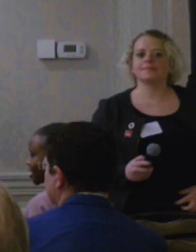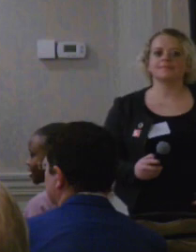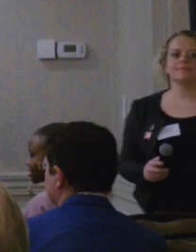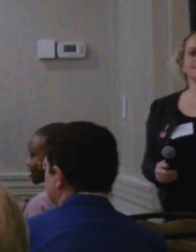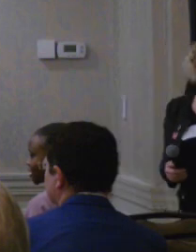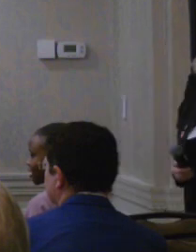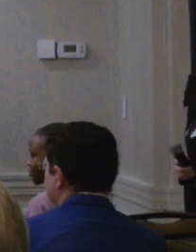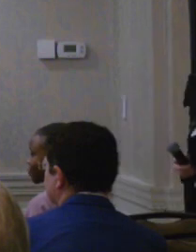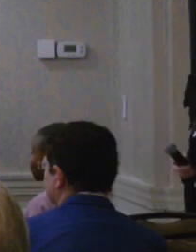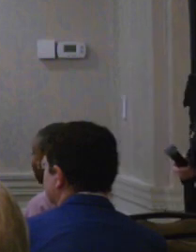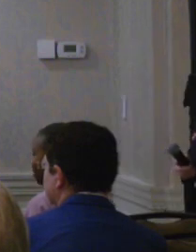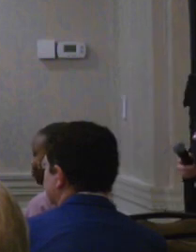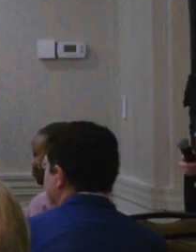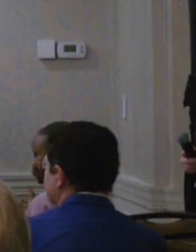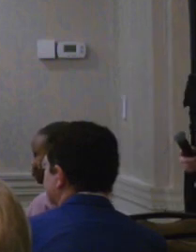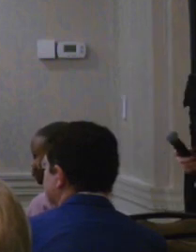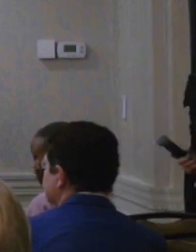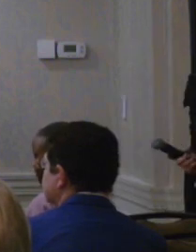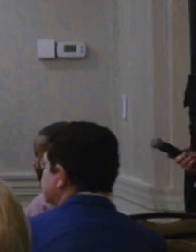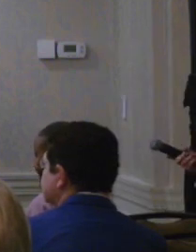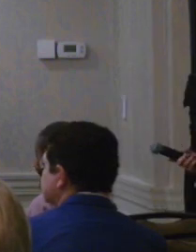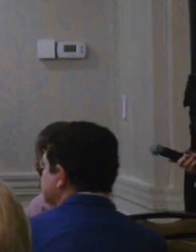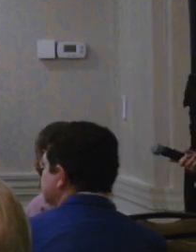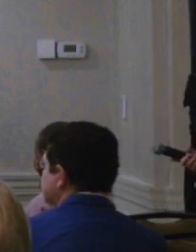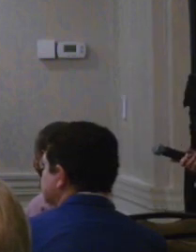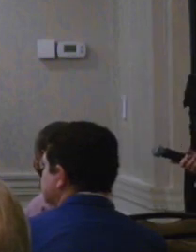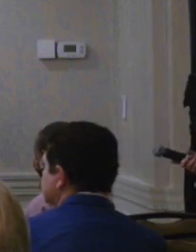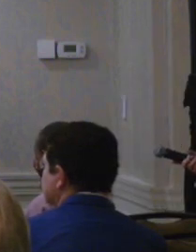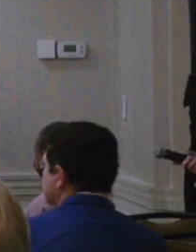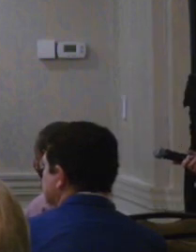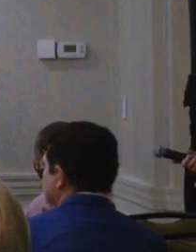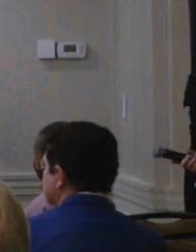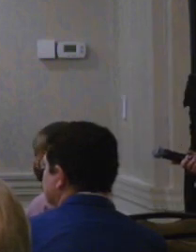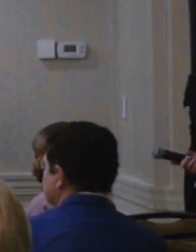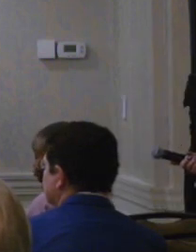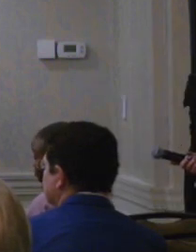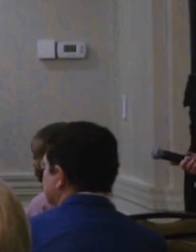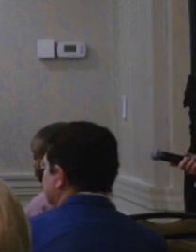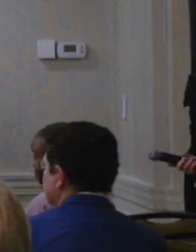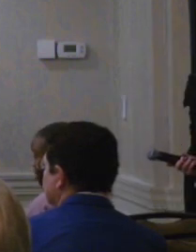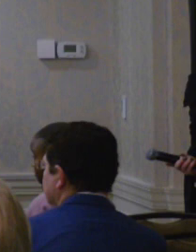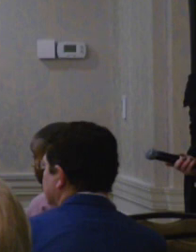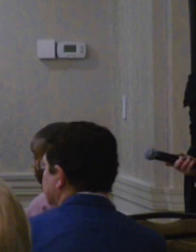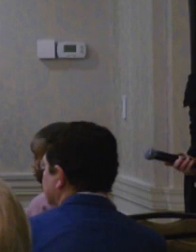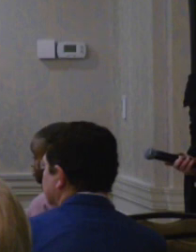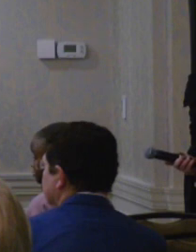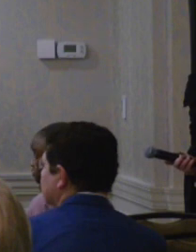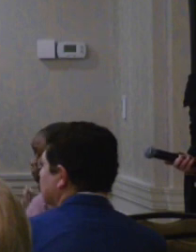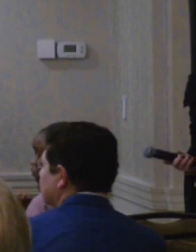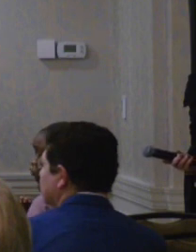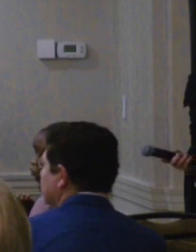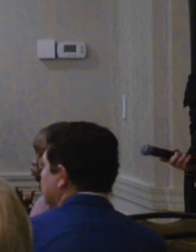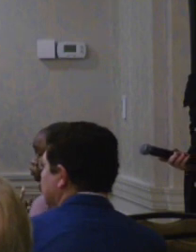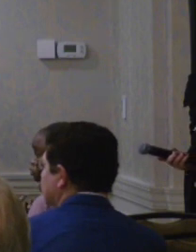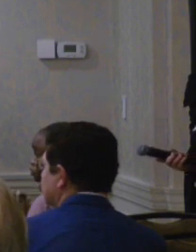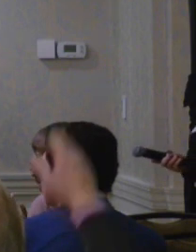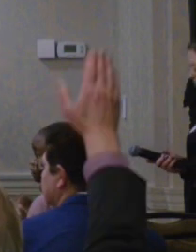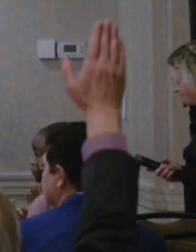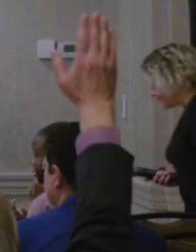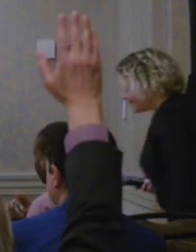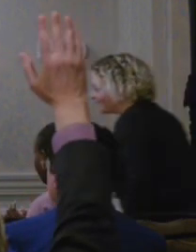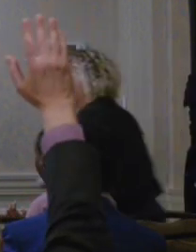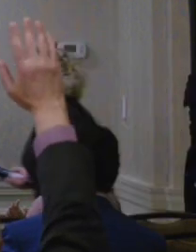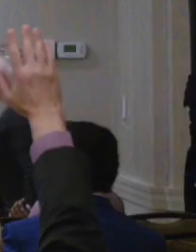at, and giving you space to ask questions. So maybe I would just give the floor to you, and we have a mic here,